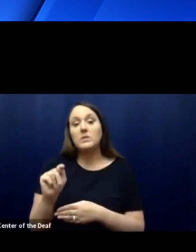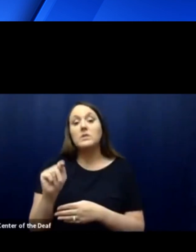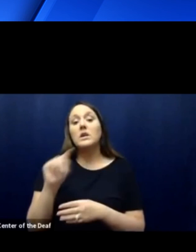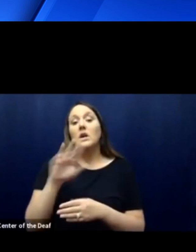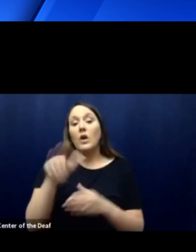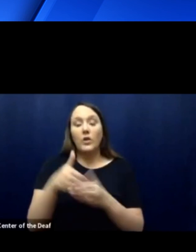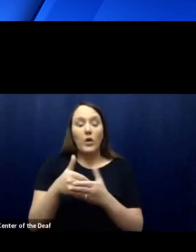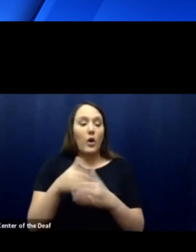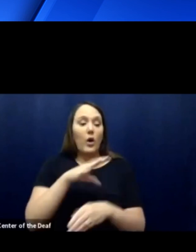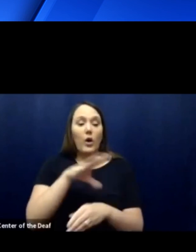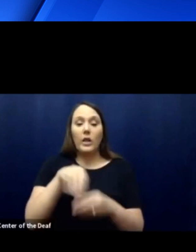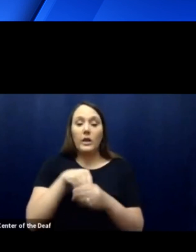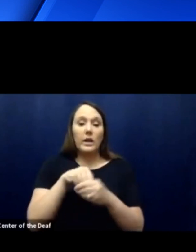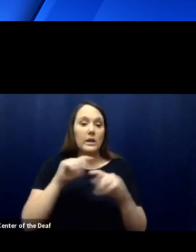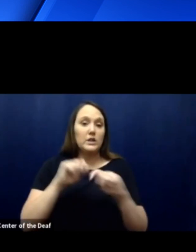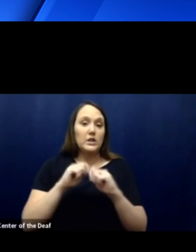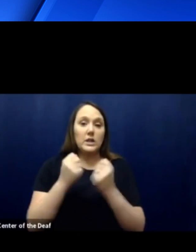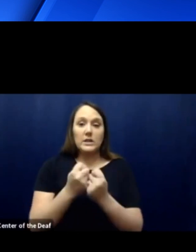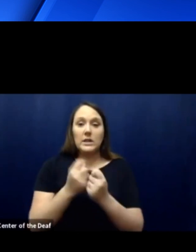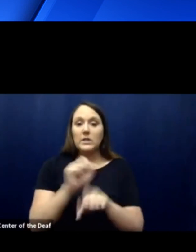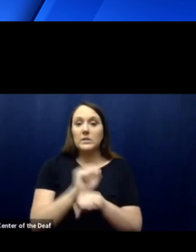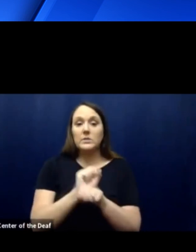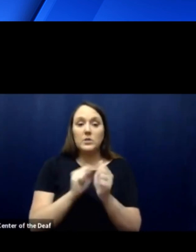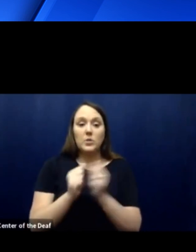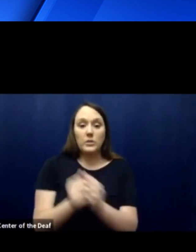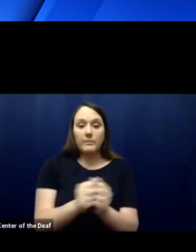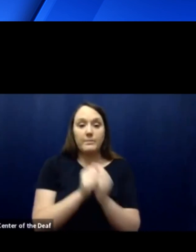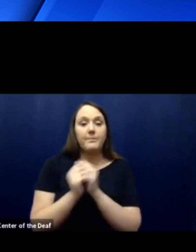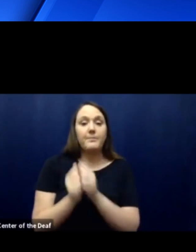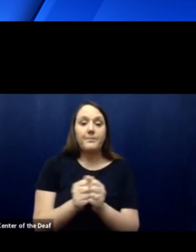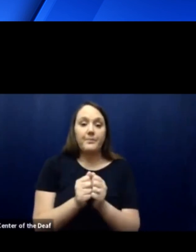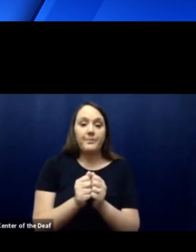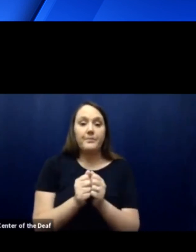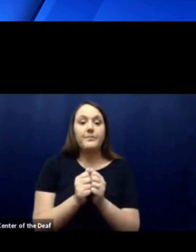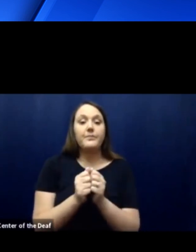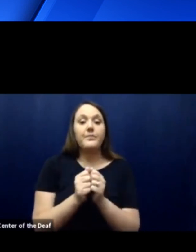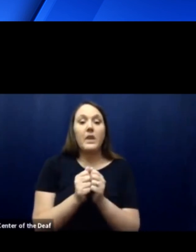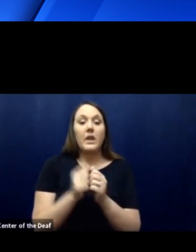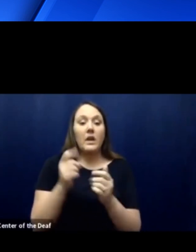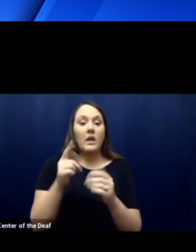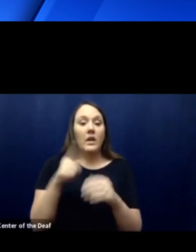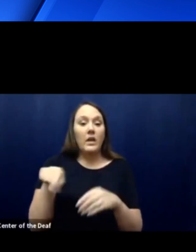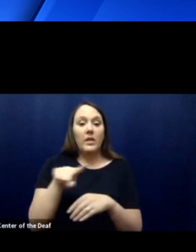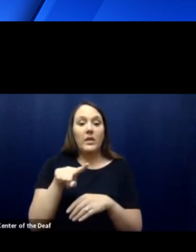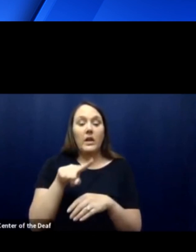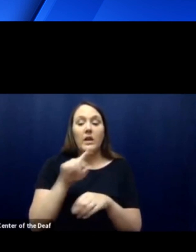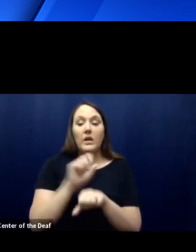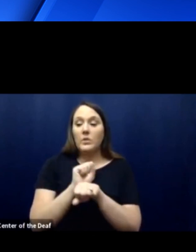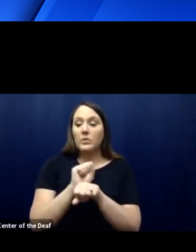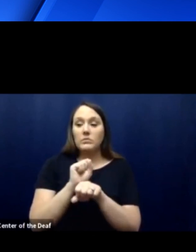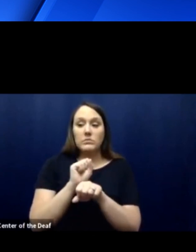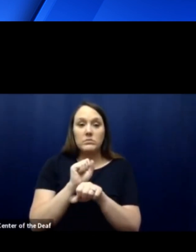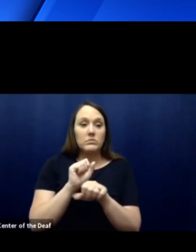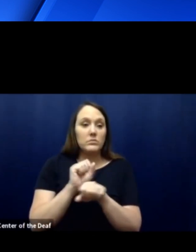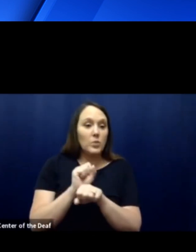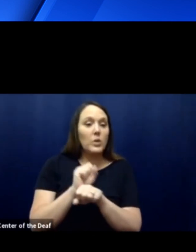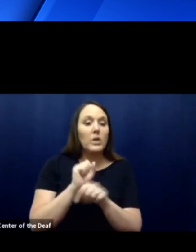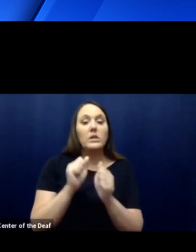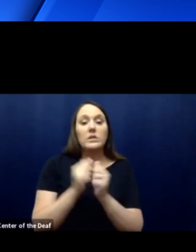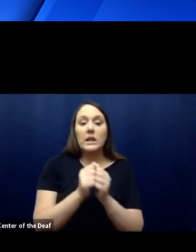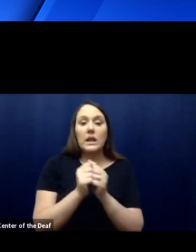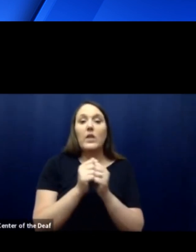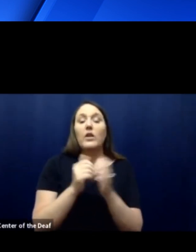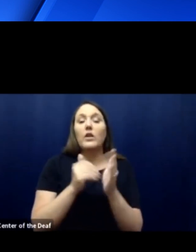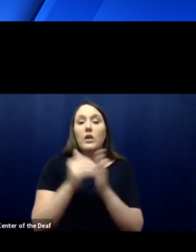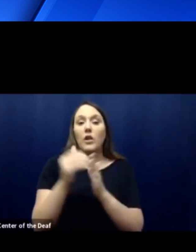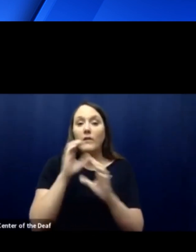all engaged in those teams and using them as a regular way of communicating. It's really